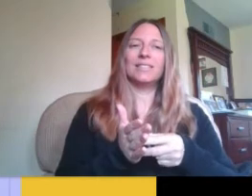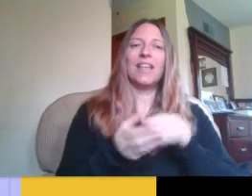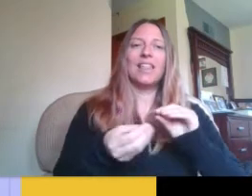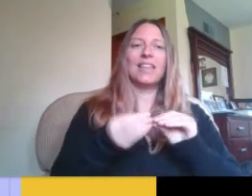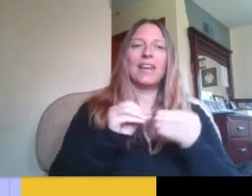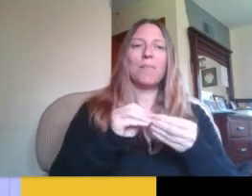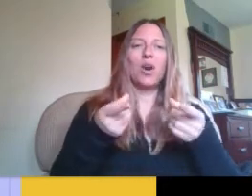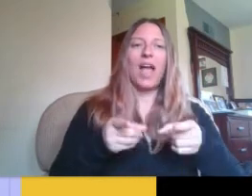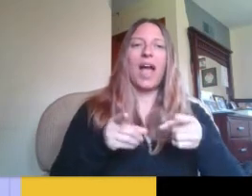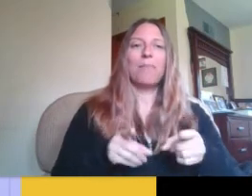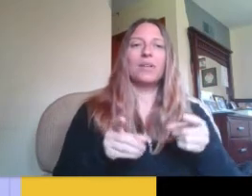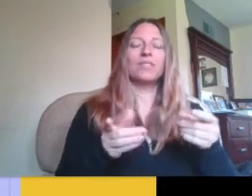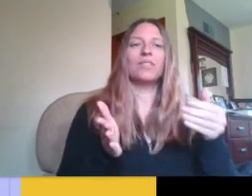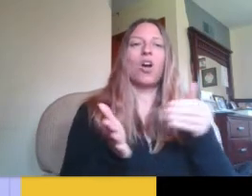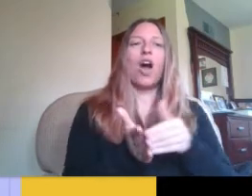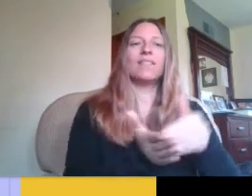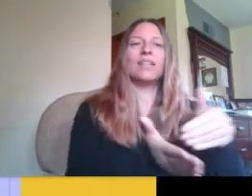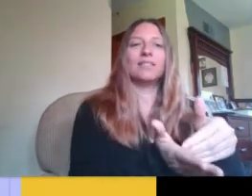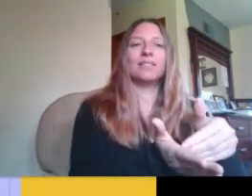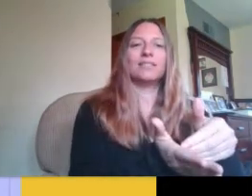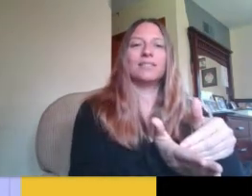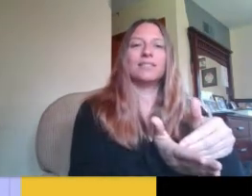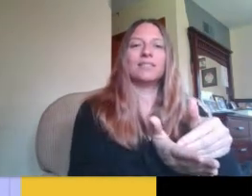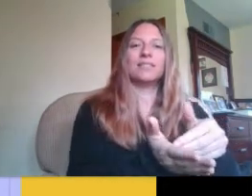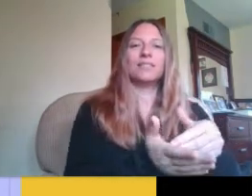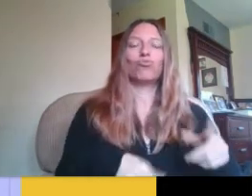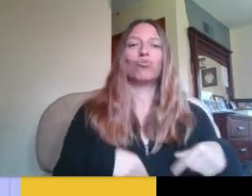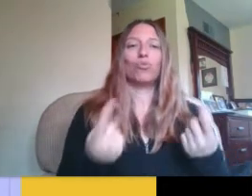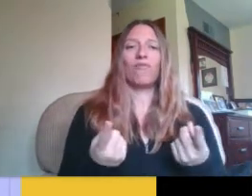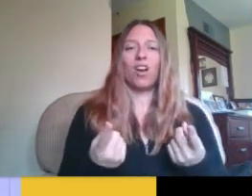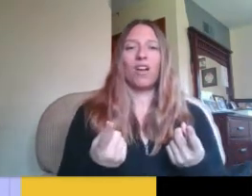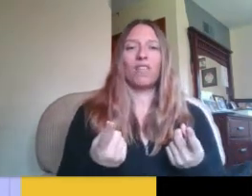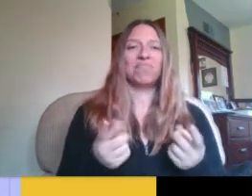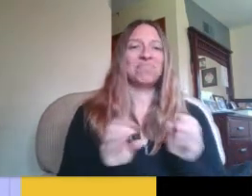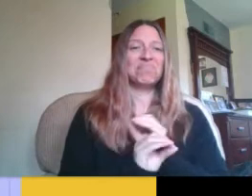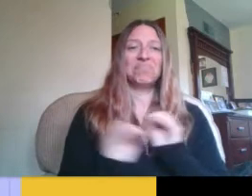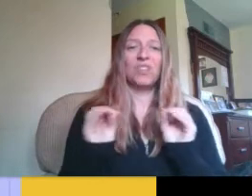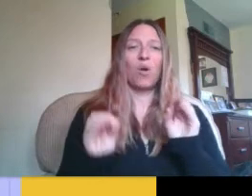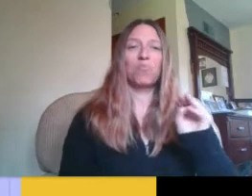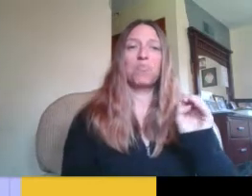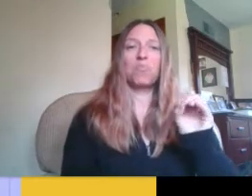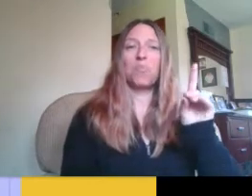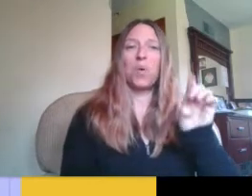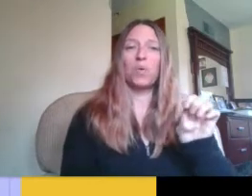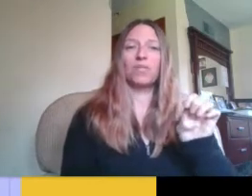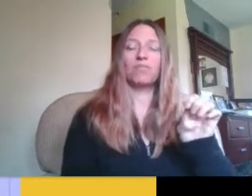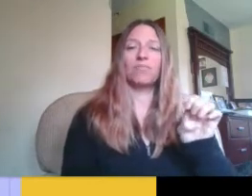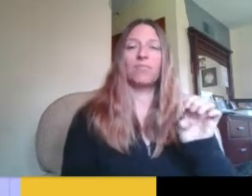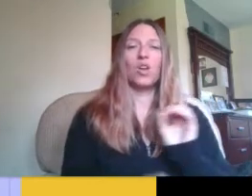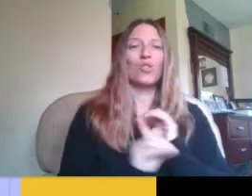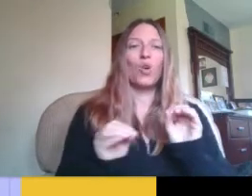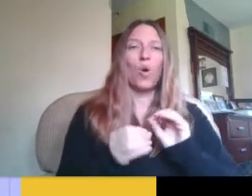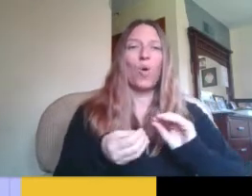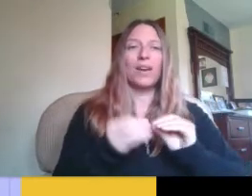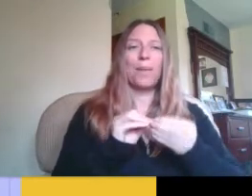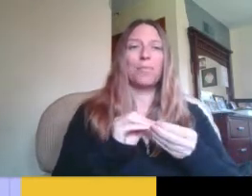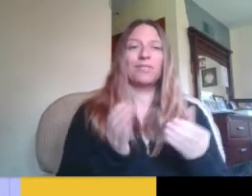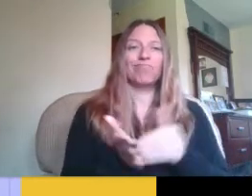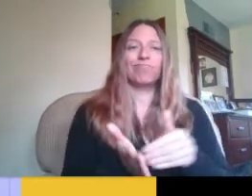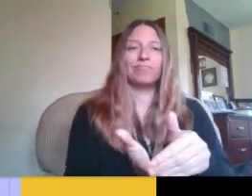set that occurs most often. In the data sets we've seen so far, there hasn't even been a mode because none of the data values were ever